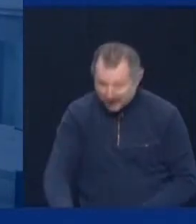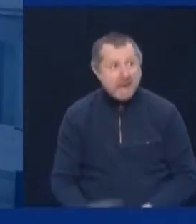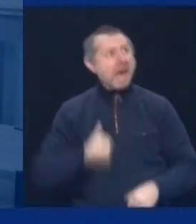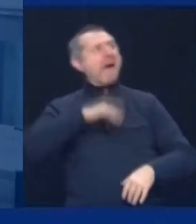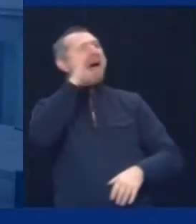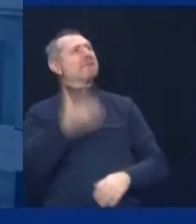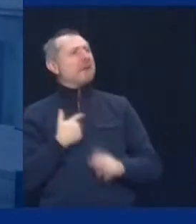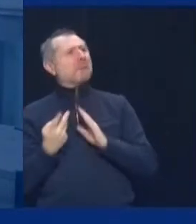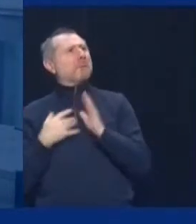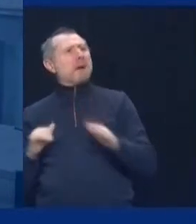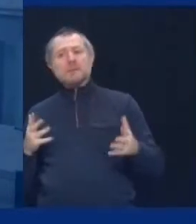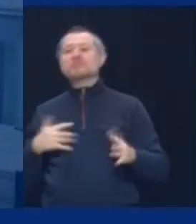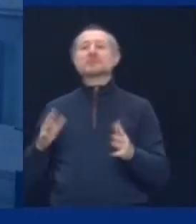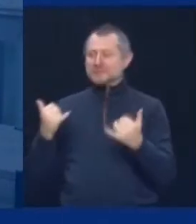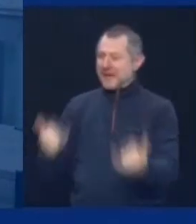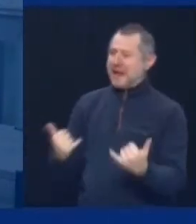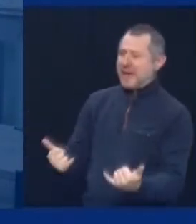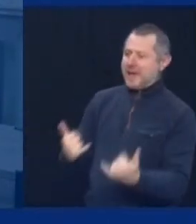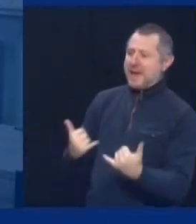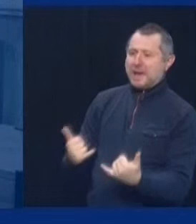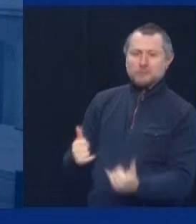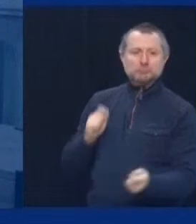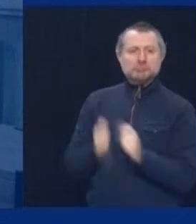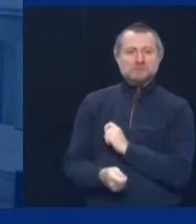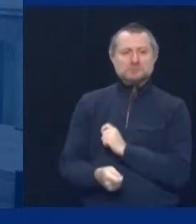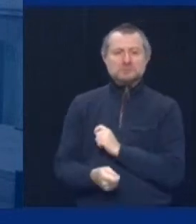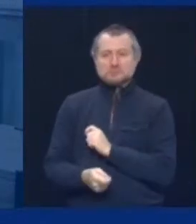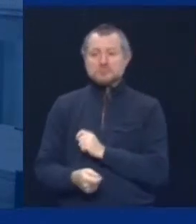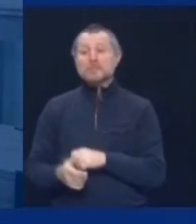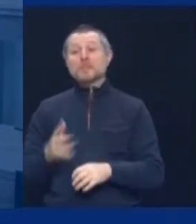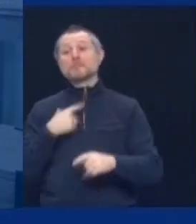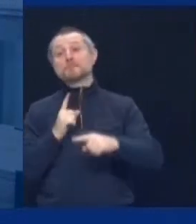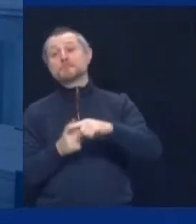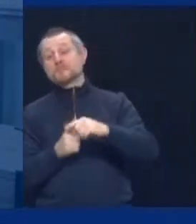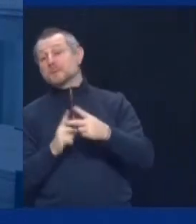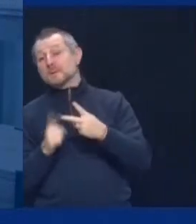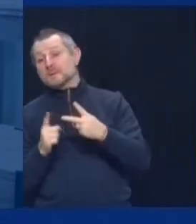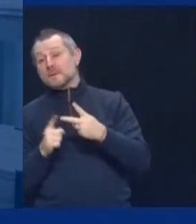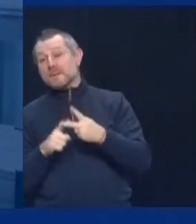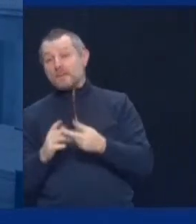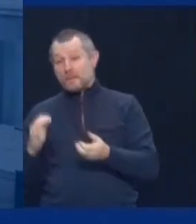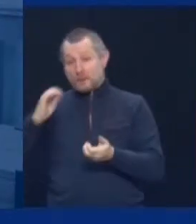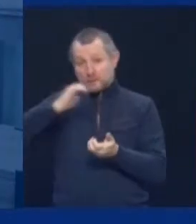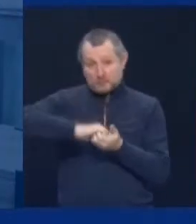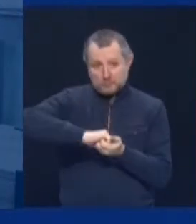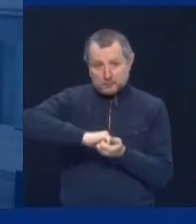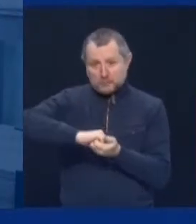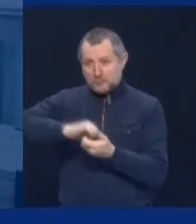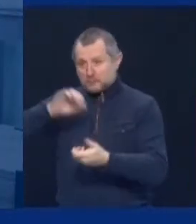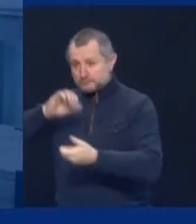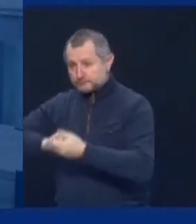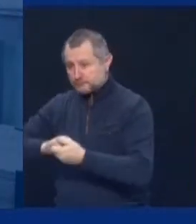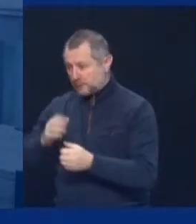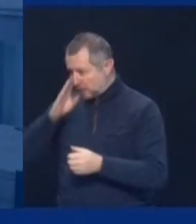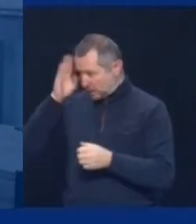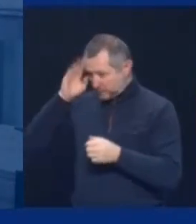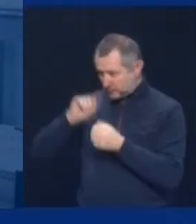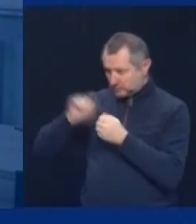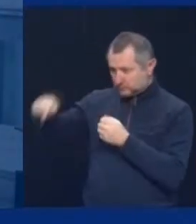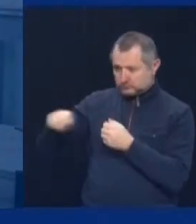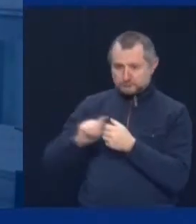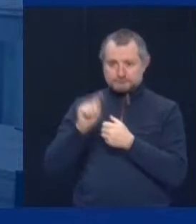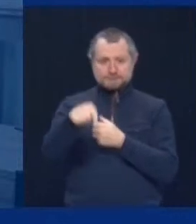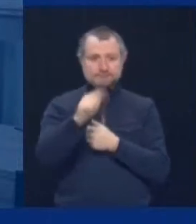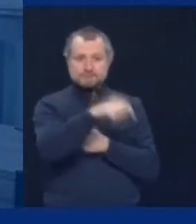Also, form an agreement with a neighboring hospital system that if one system starts to run